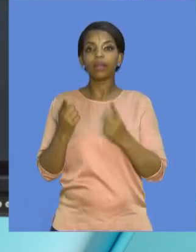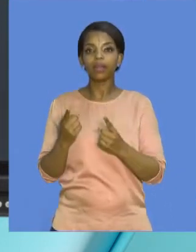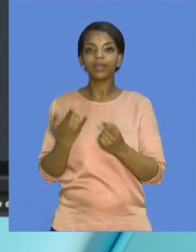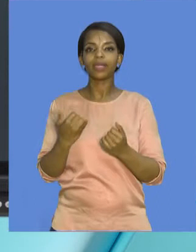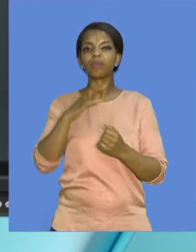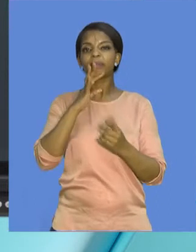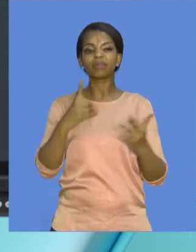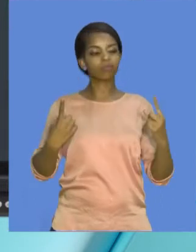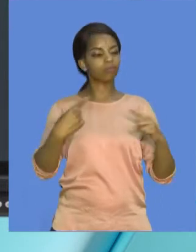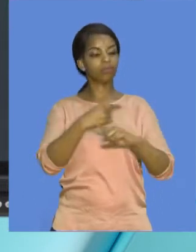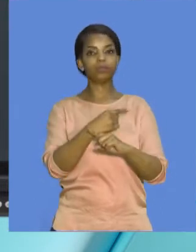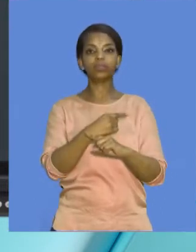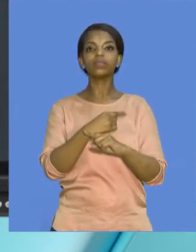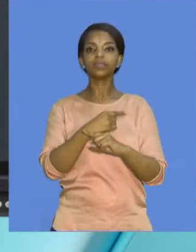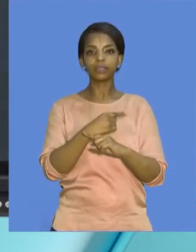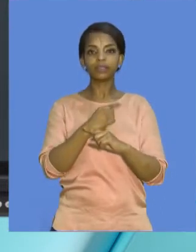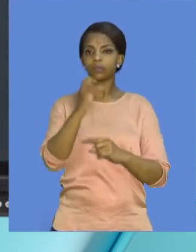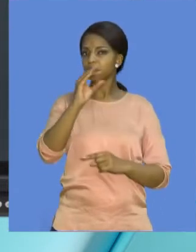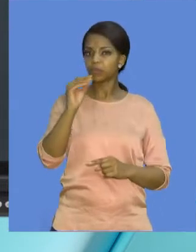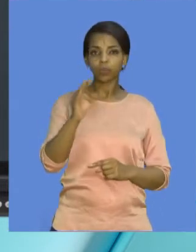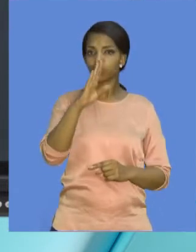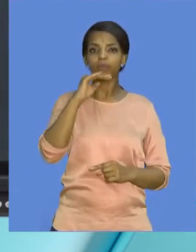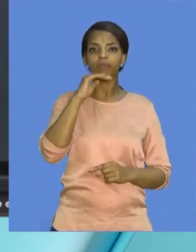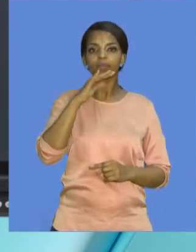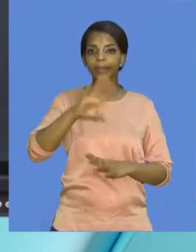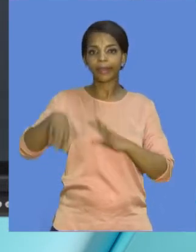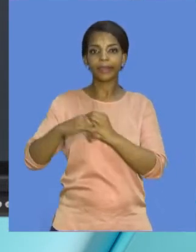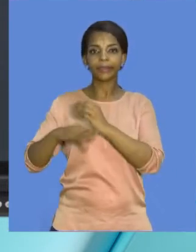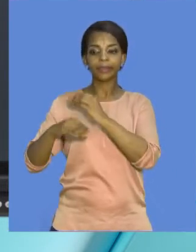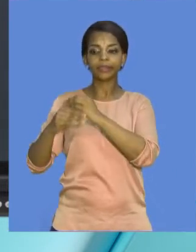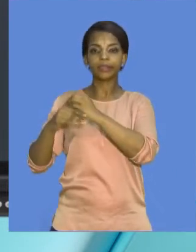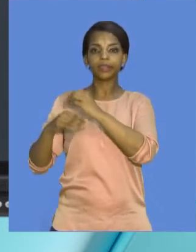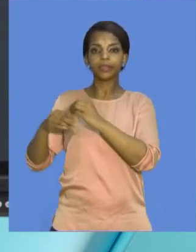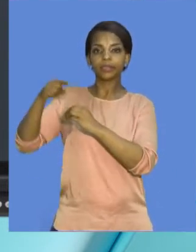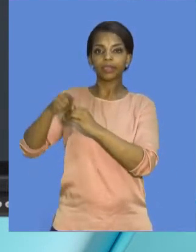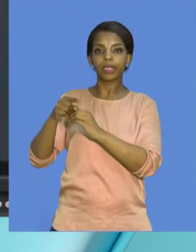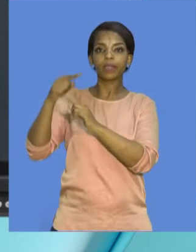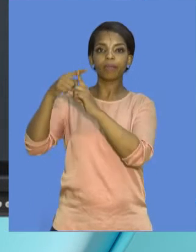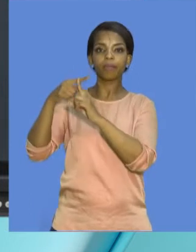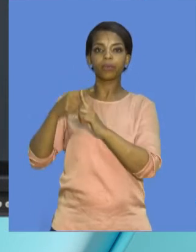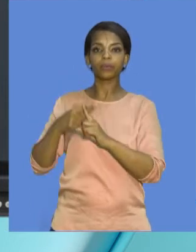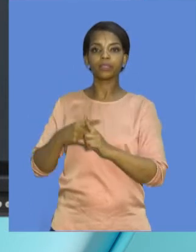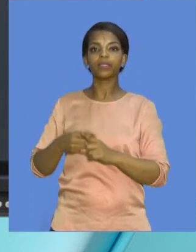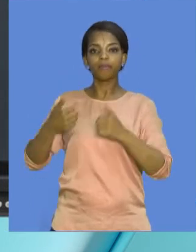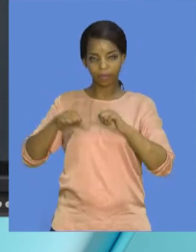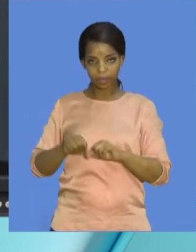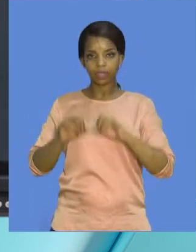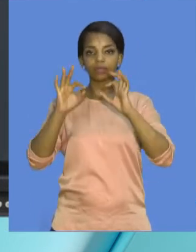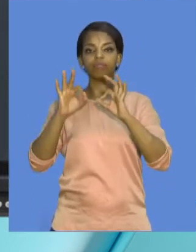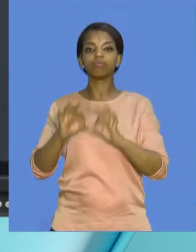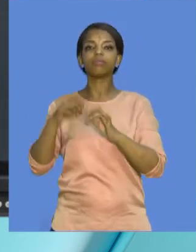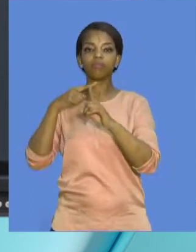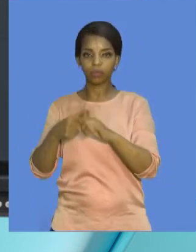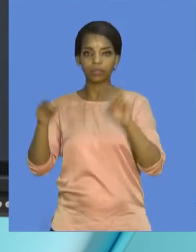the opposite. So we do not necessarily add positive charges to a material for it to become positively